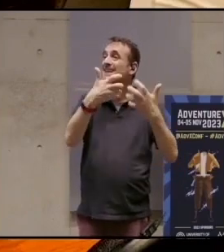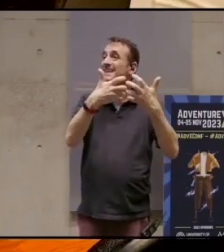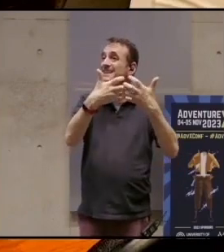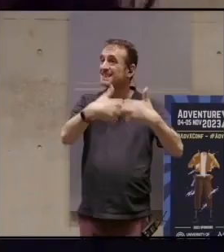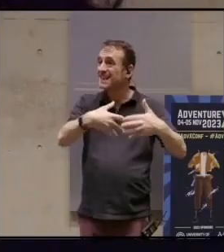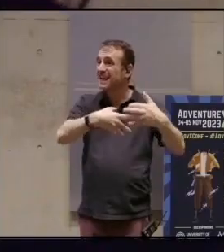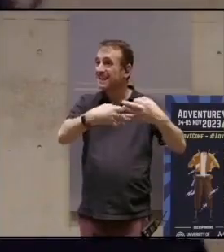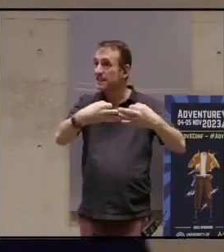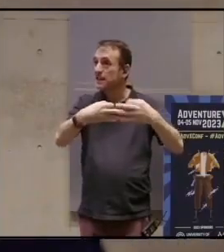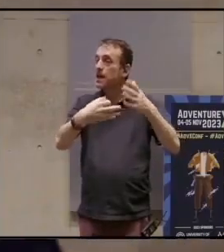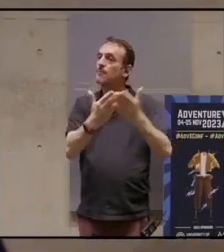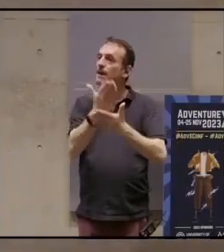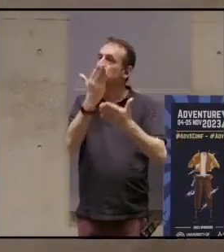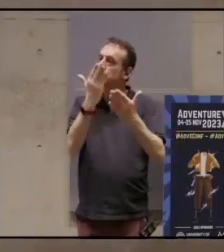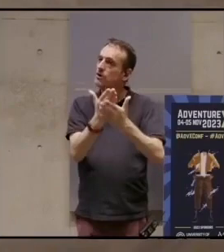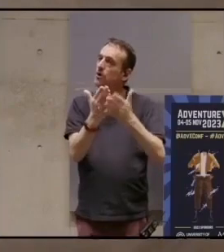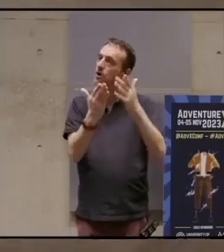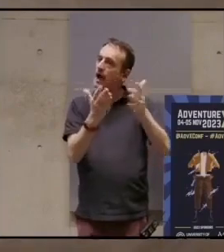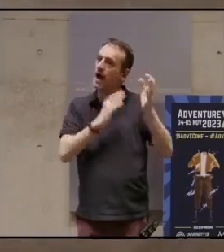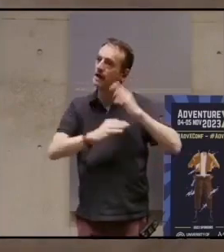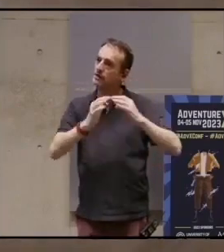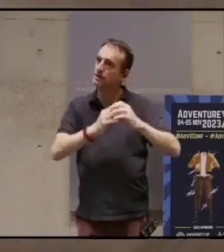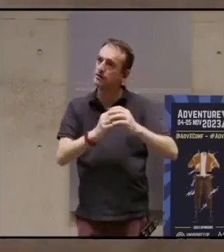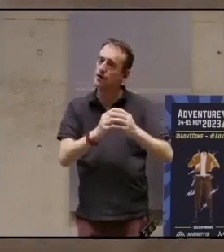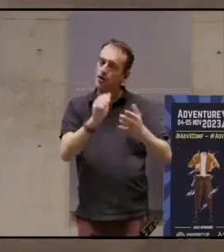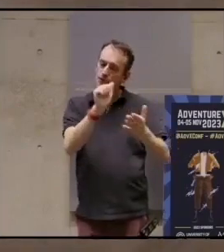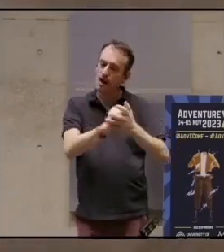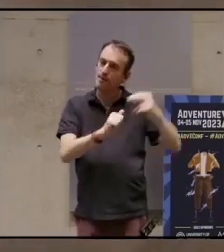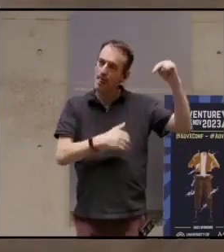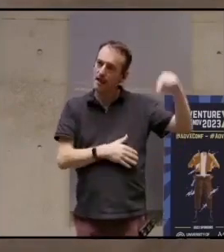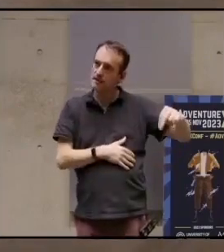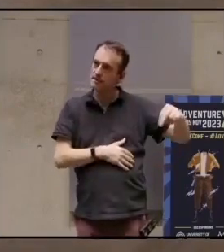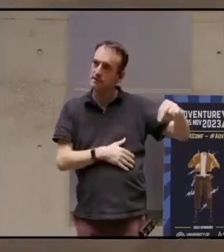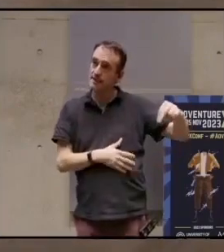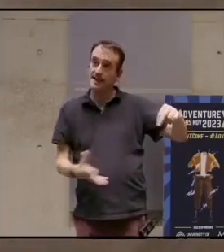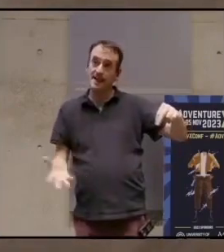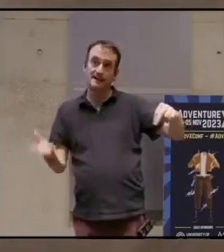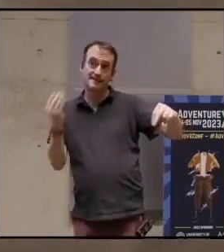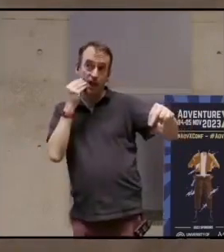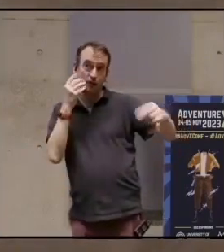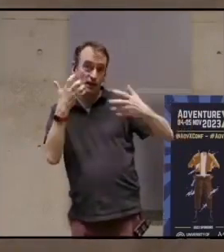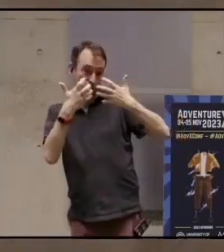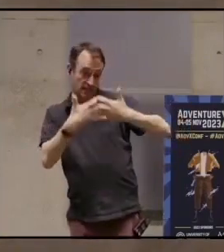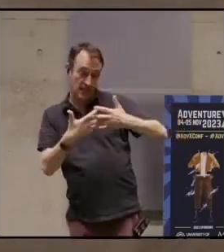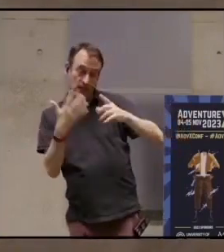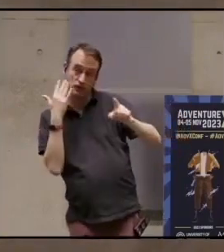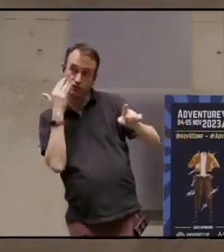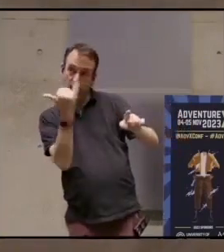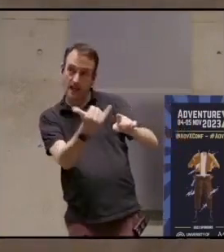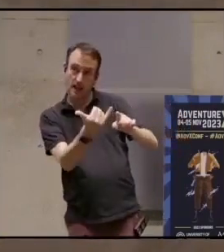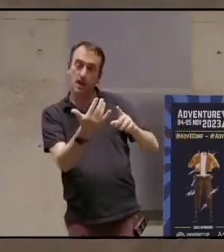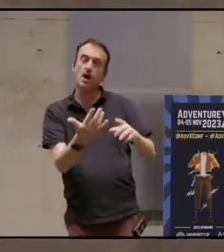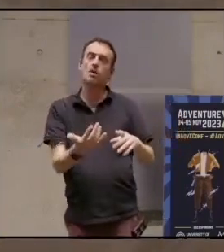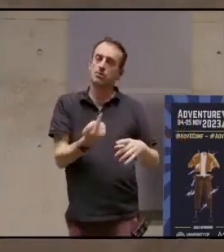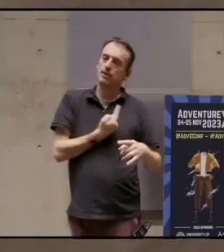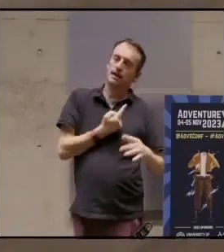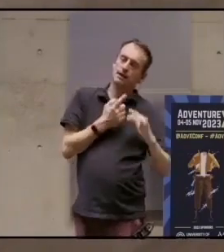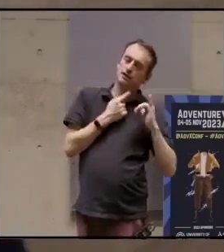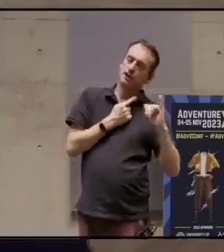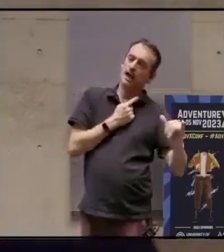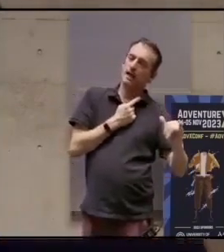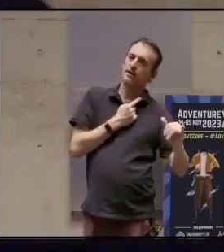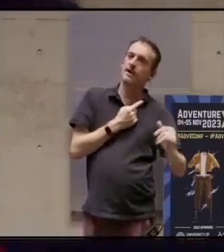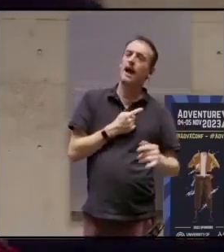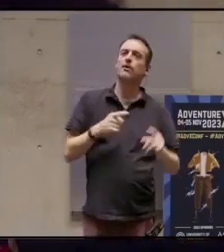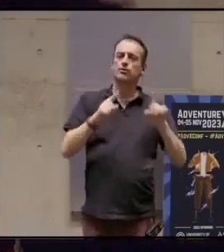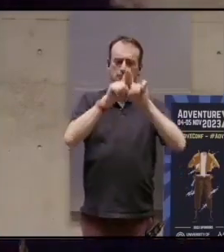are standing about where they need to be. It is the sound engineer's job to monitor this, but you know, keep an eye on it as well. The pop shield